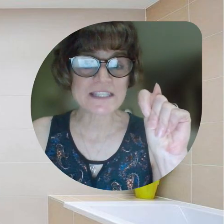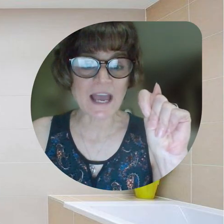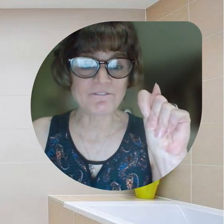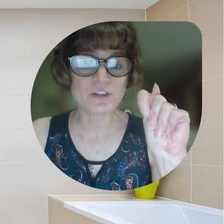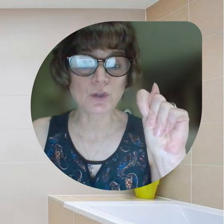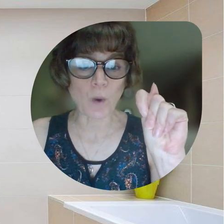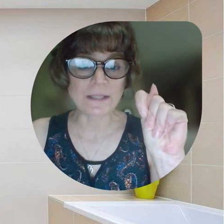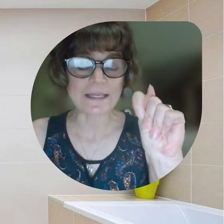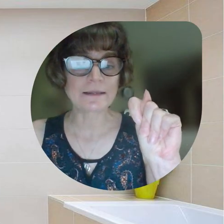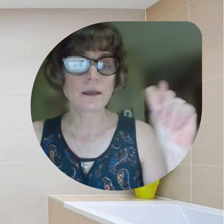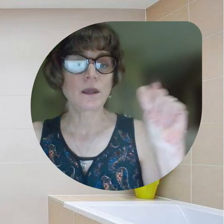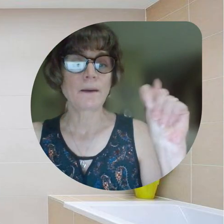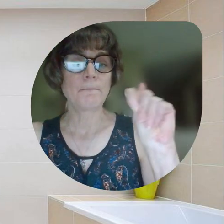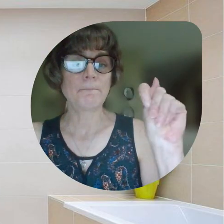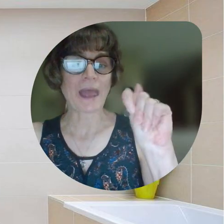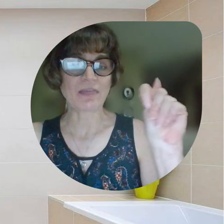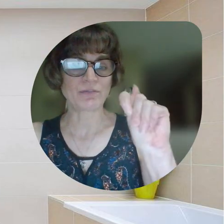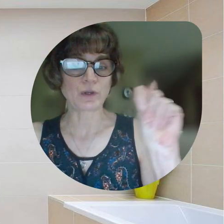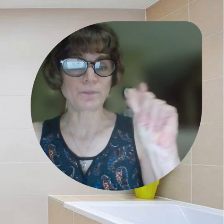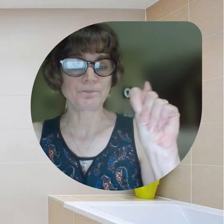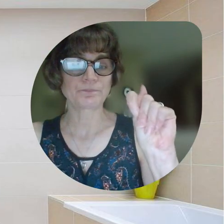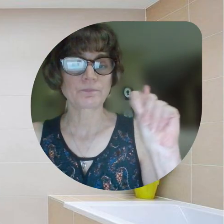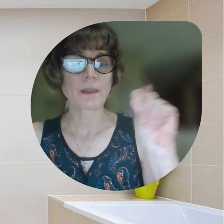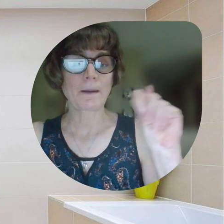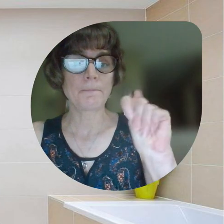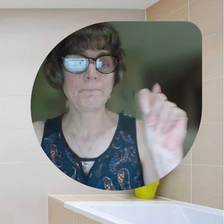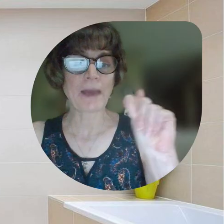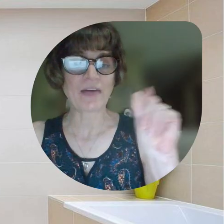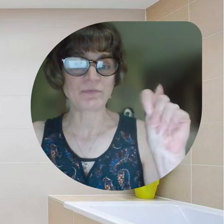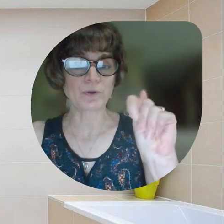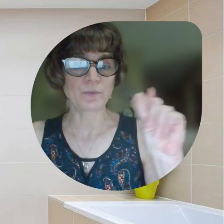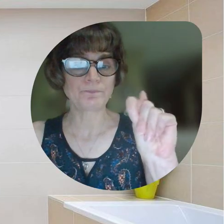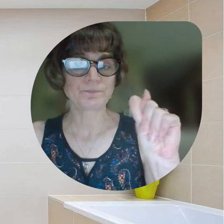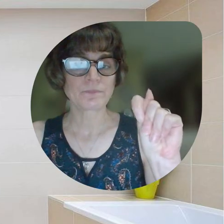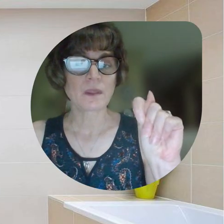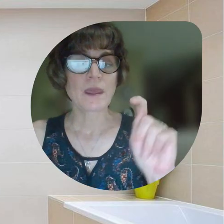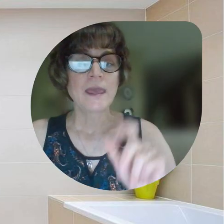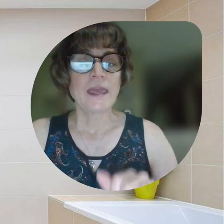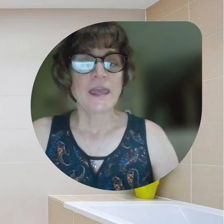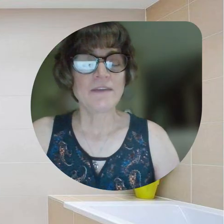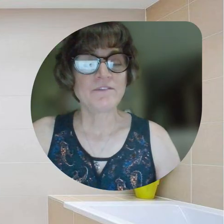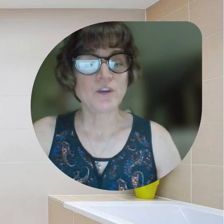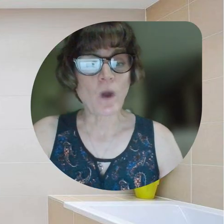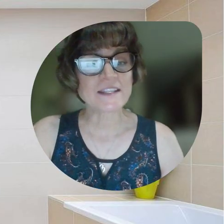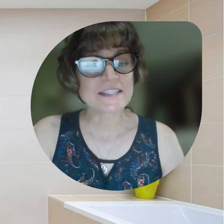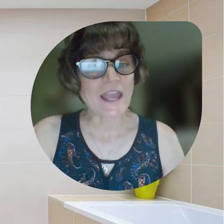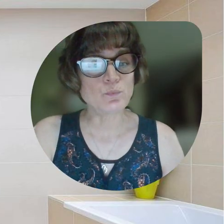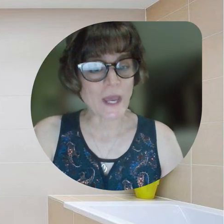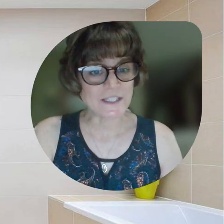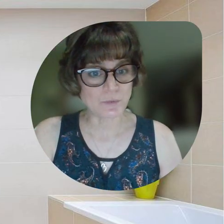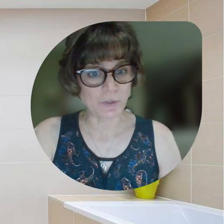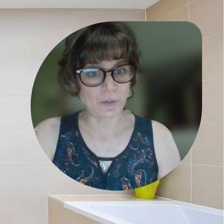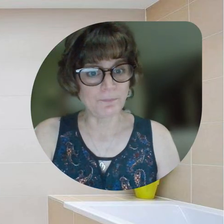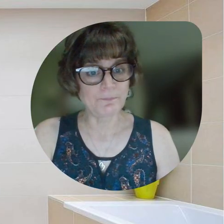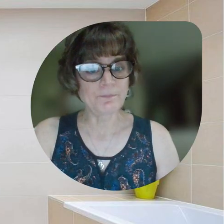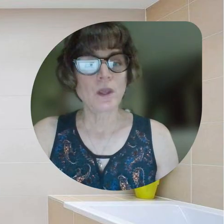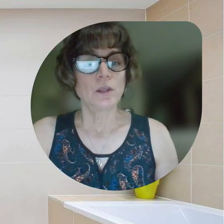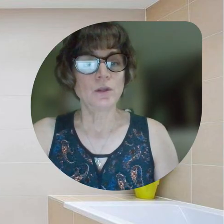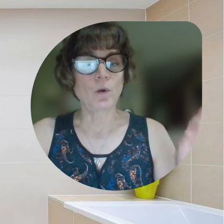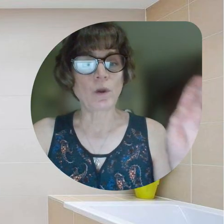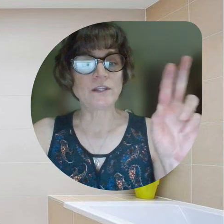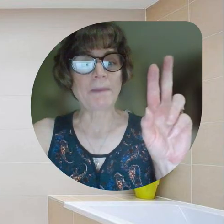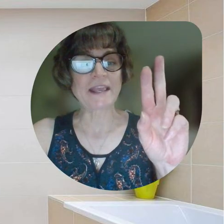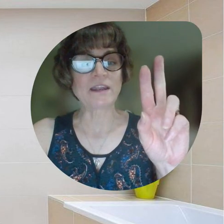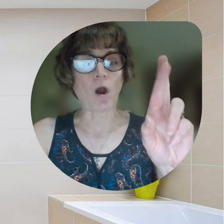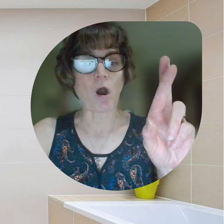also the sign for toilet. Bathroom. Bathroom. If you want to say restroom,